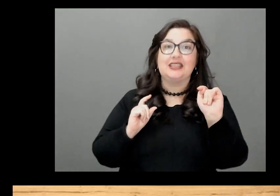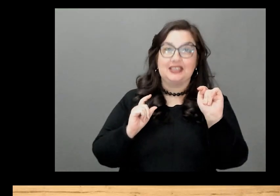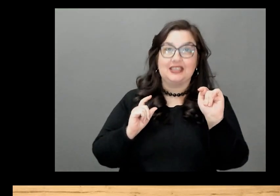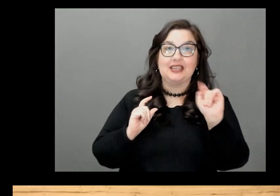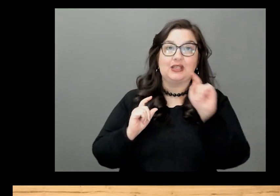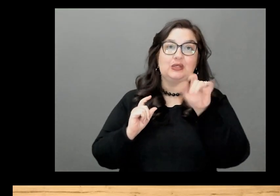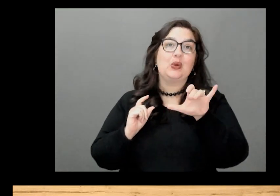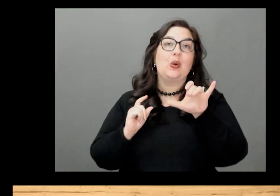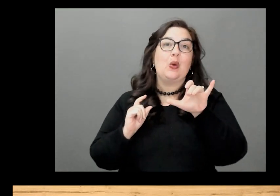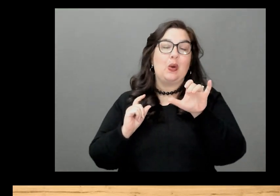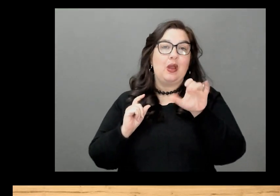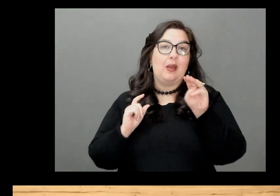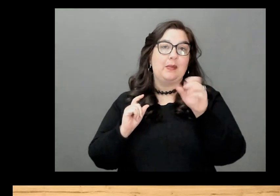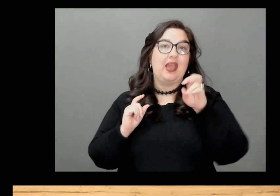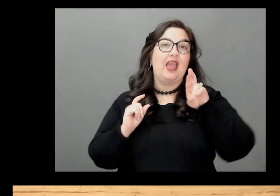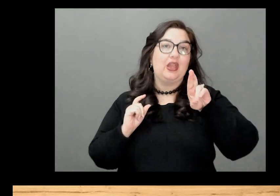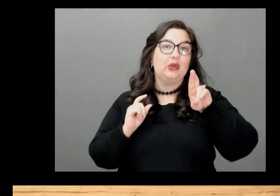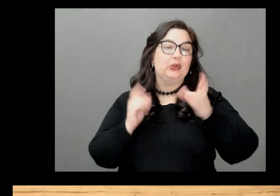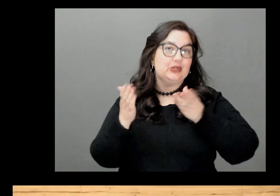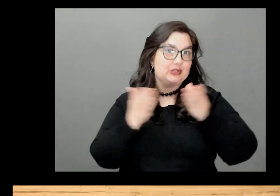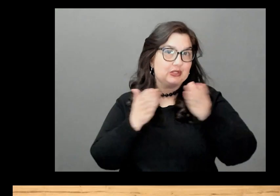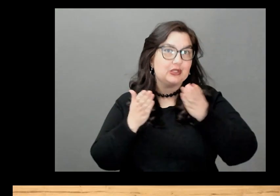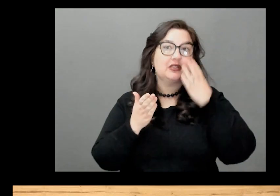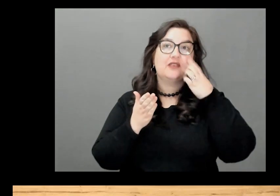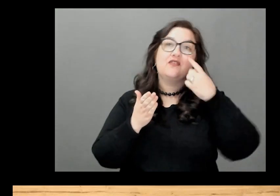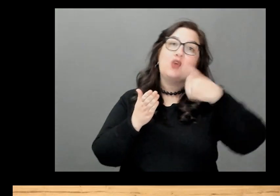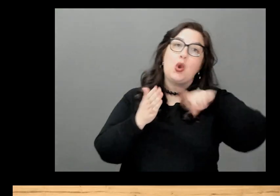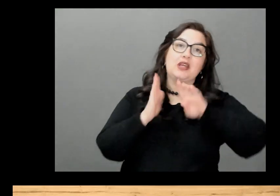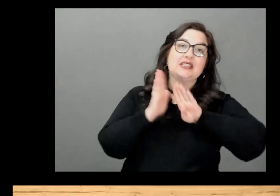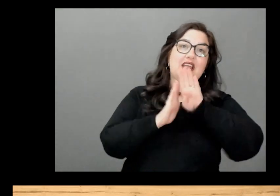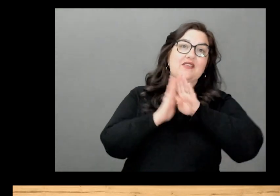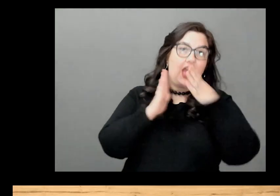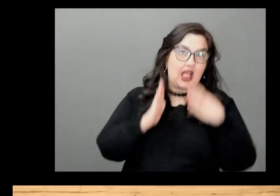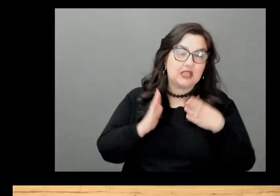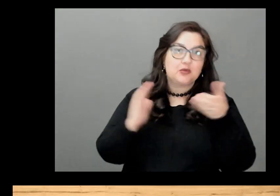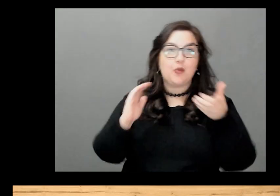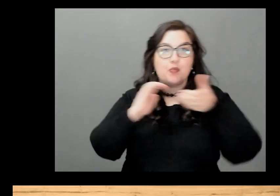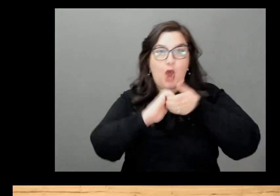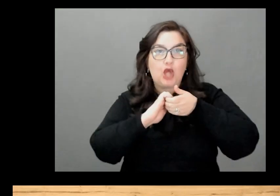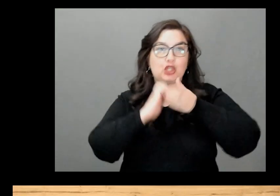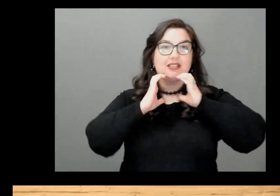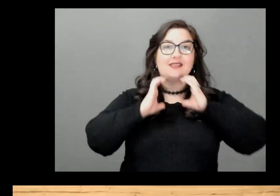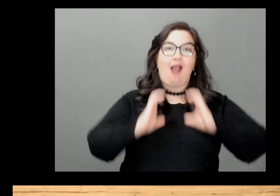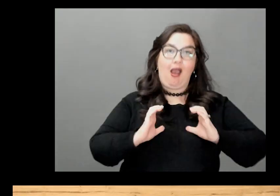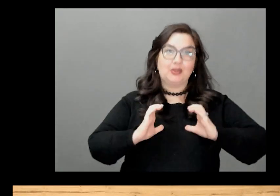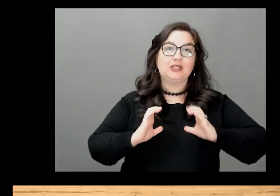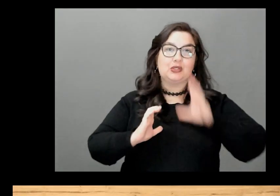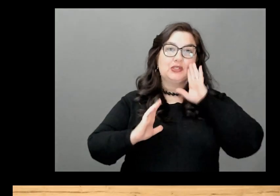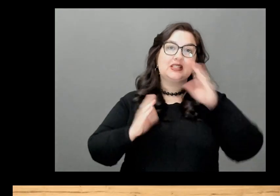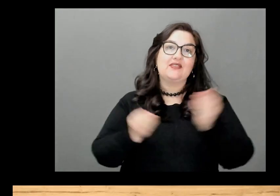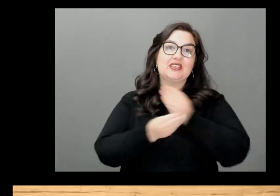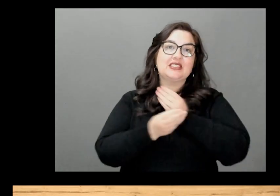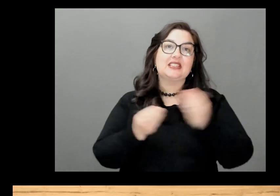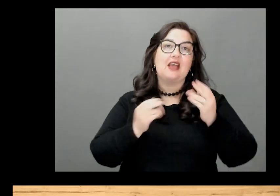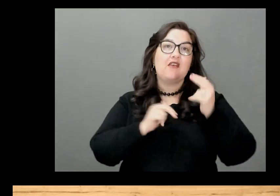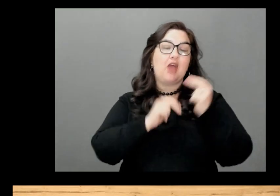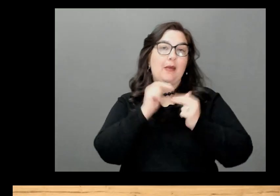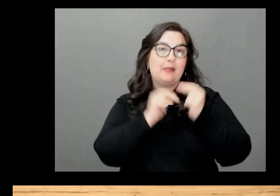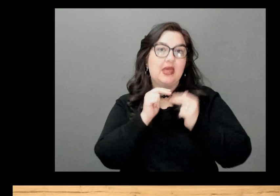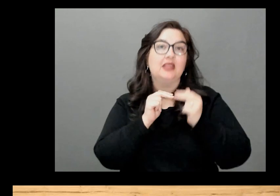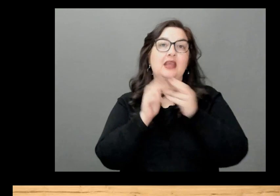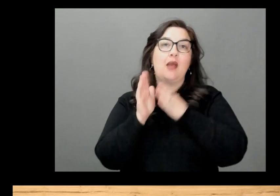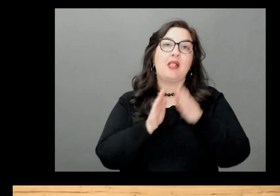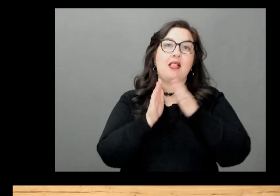service. And so this is a service aimed at developers, partners, and customers to facilitate building digital twin